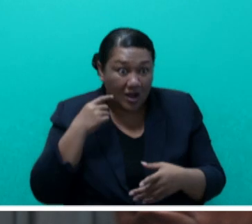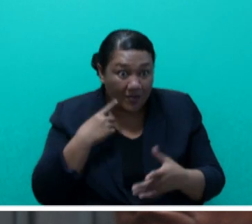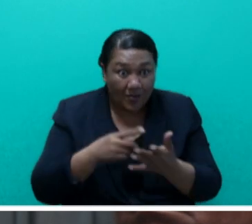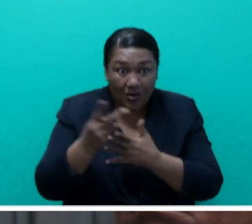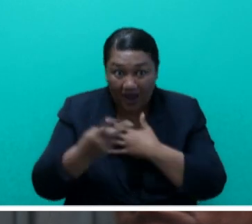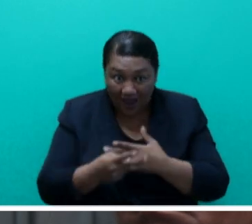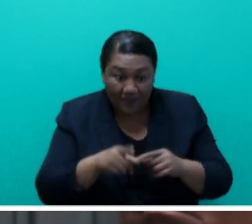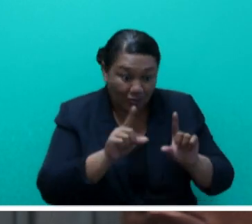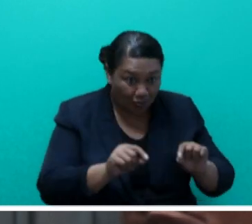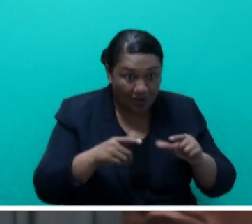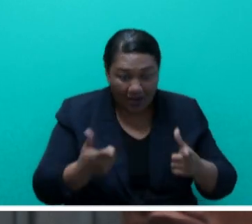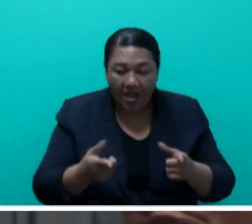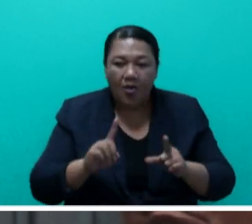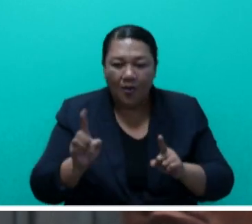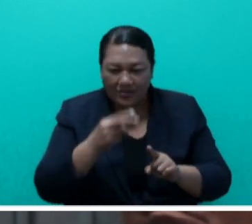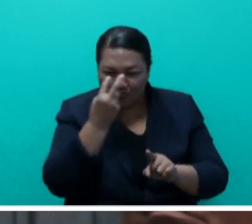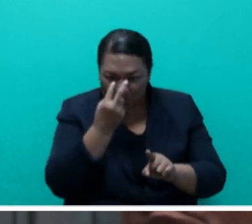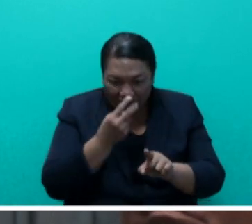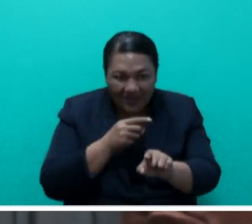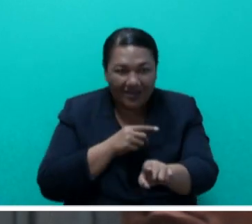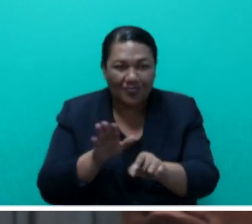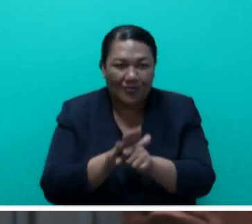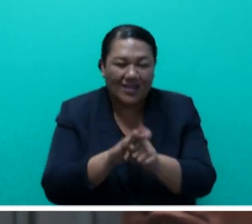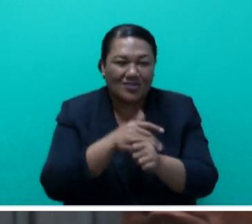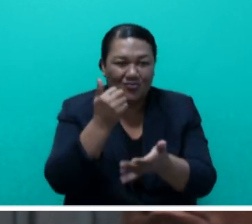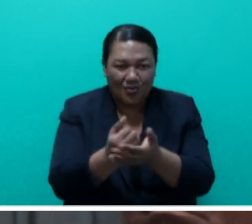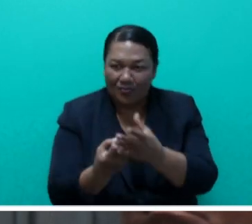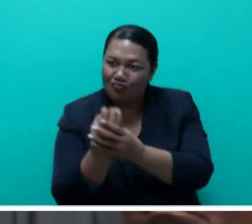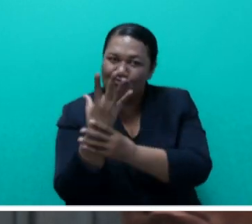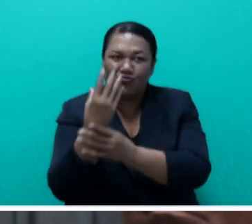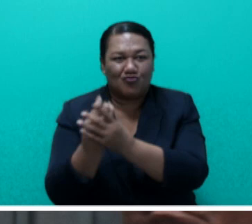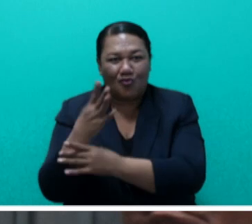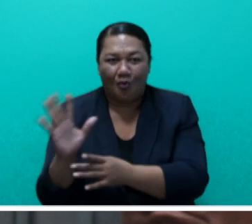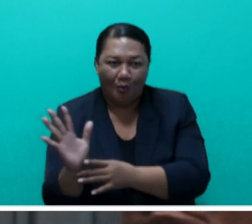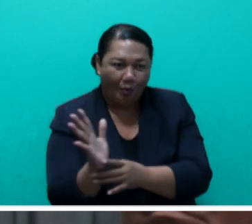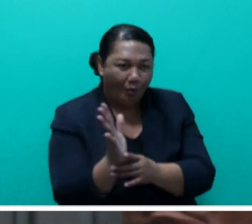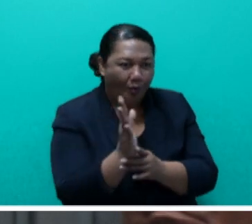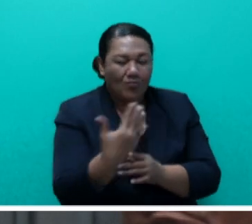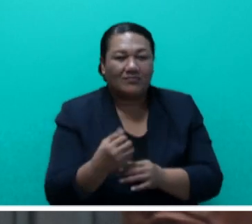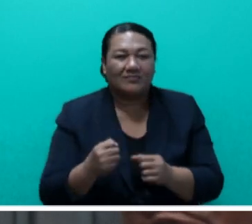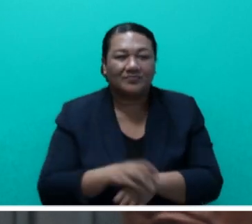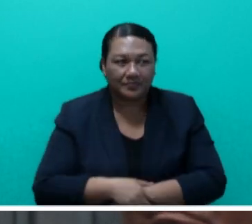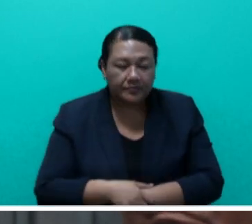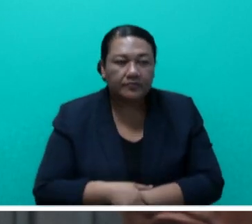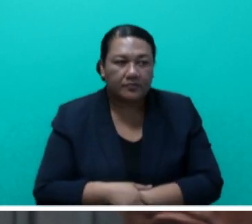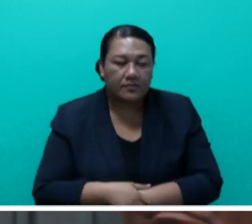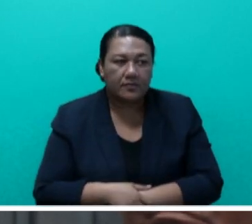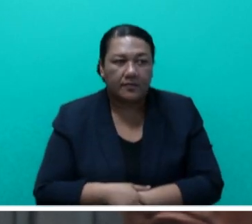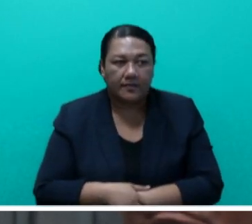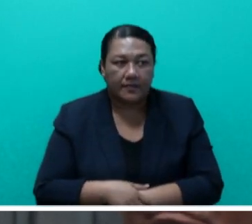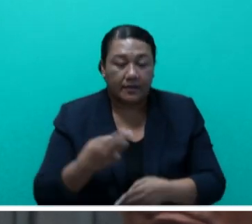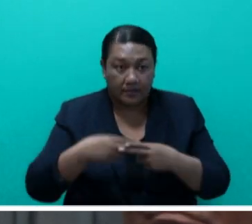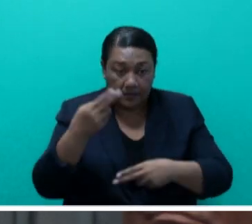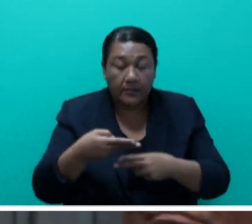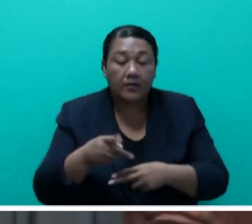of our goal in restoring this degraded landscape. Based on improvement planted, I am confident